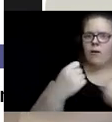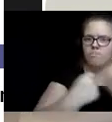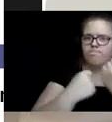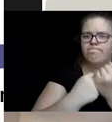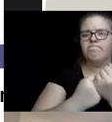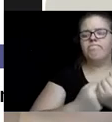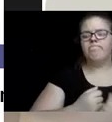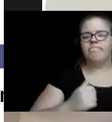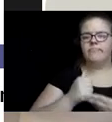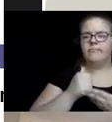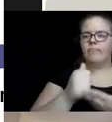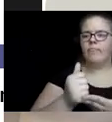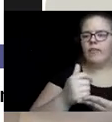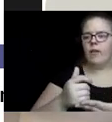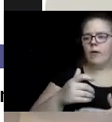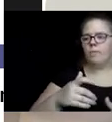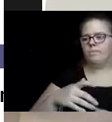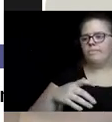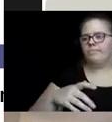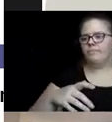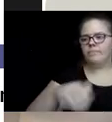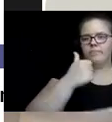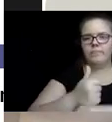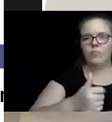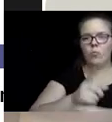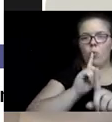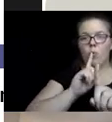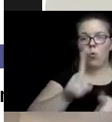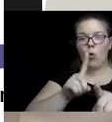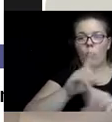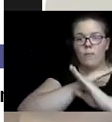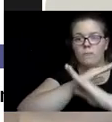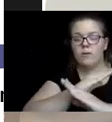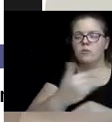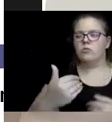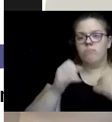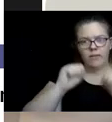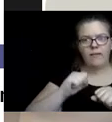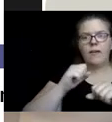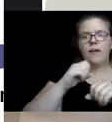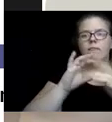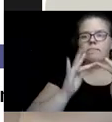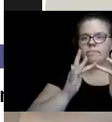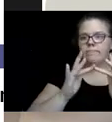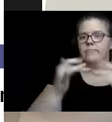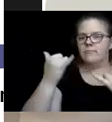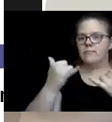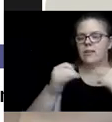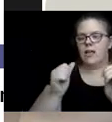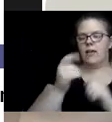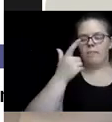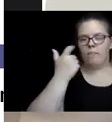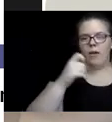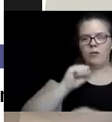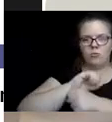get them an order of protection. We can do that virtually today. We have an ability to do that today with COVID. So